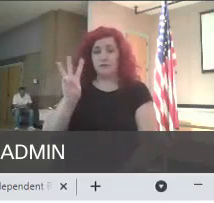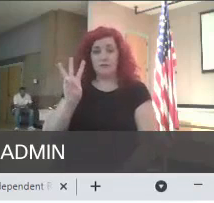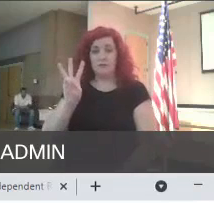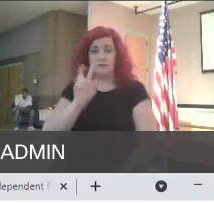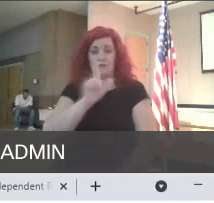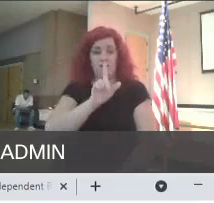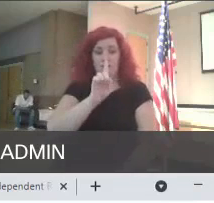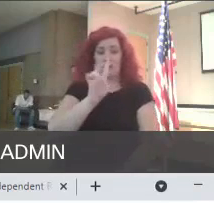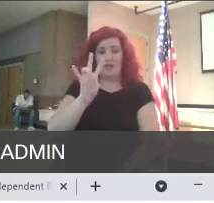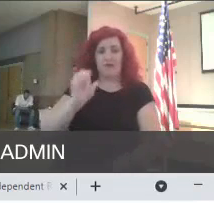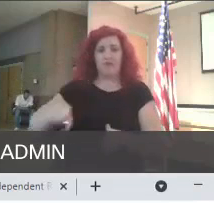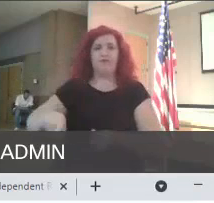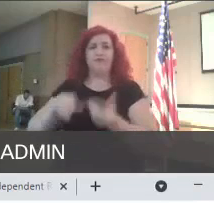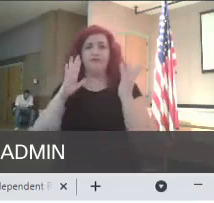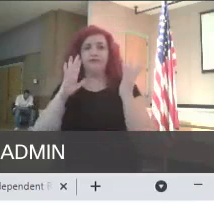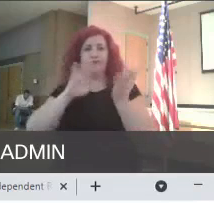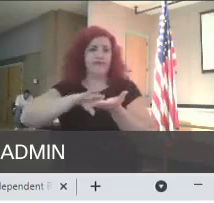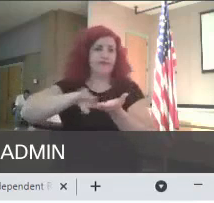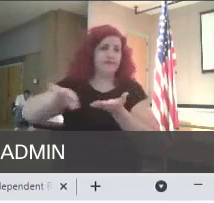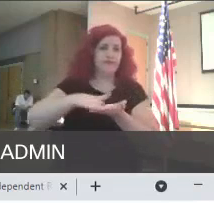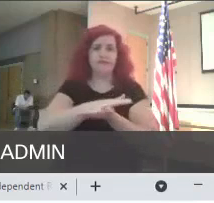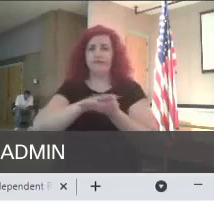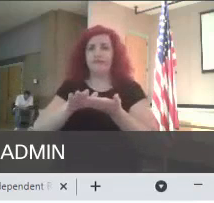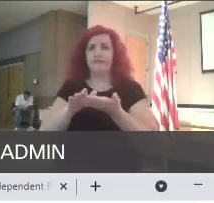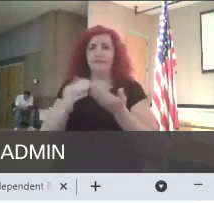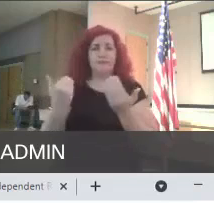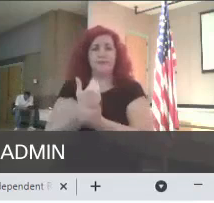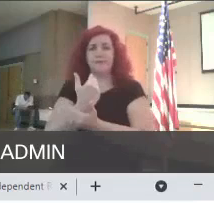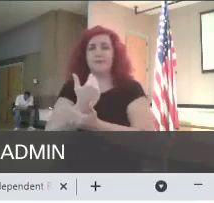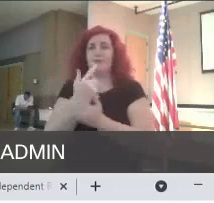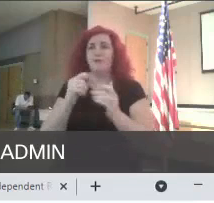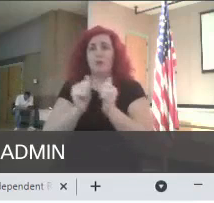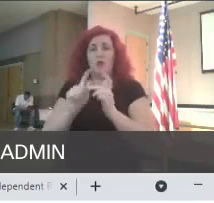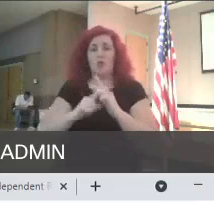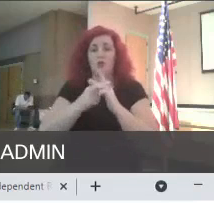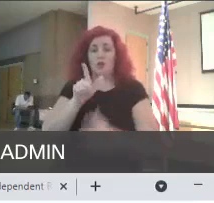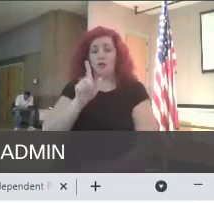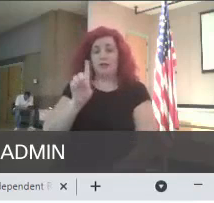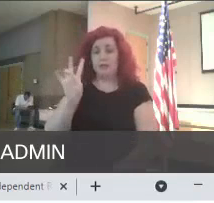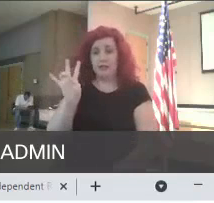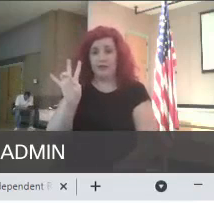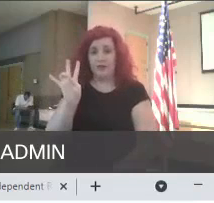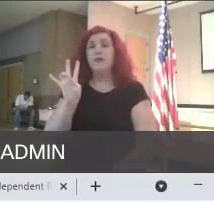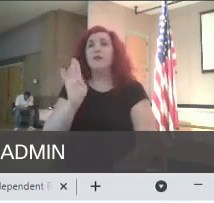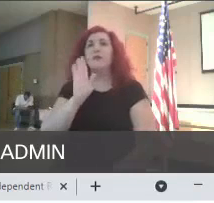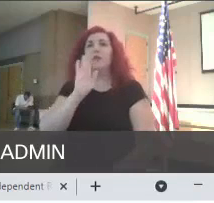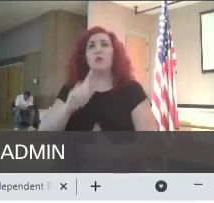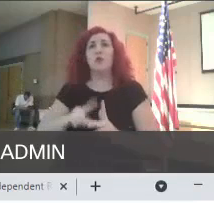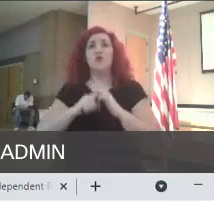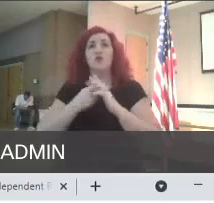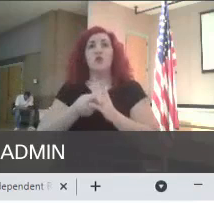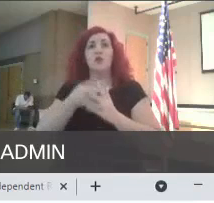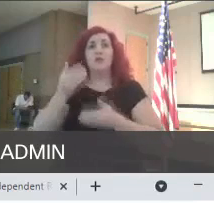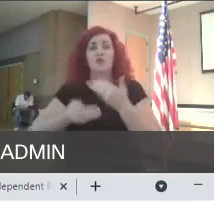LD7 and start off with the original LD7. That will begin the process